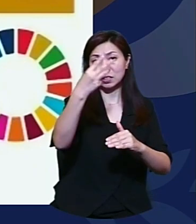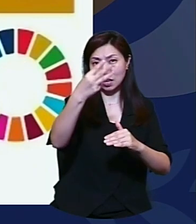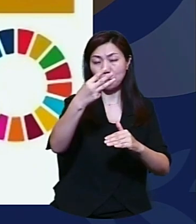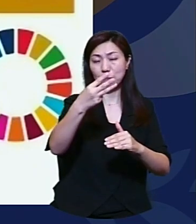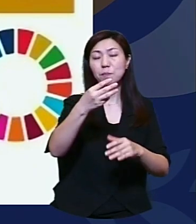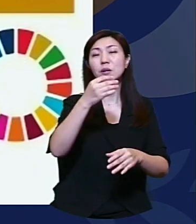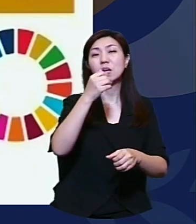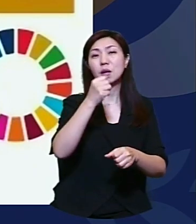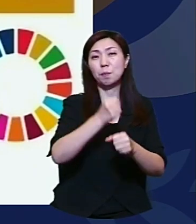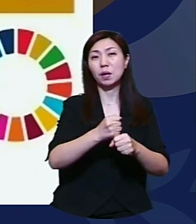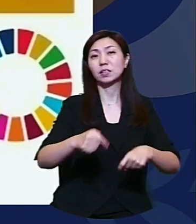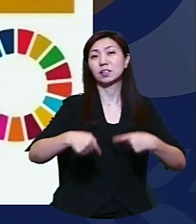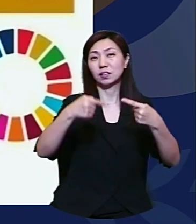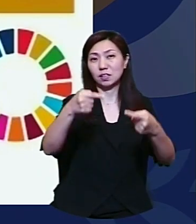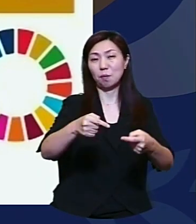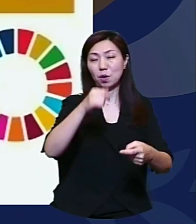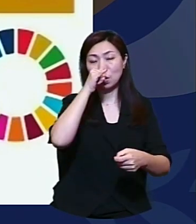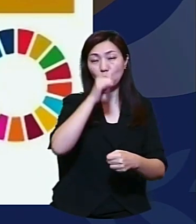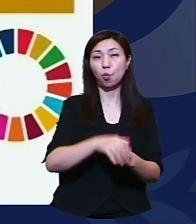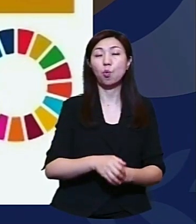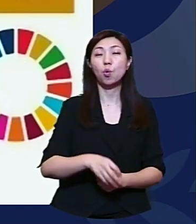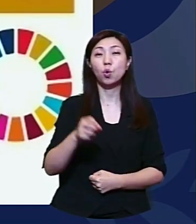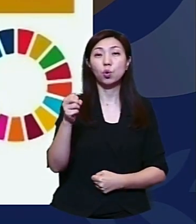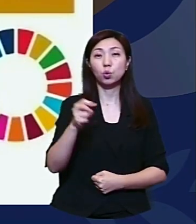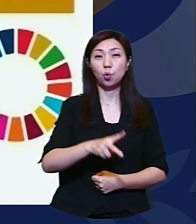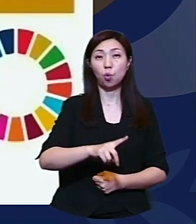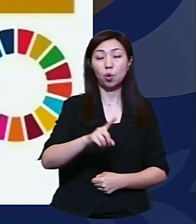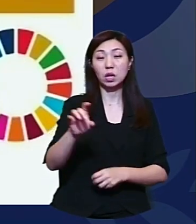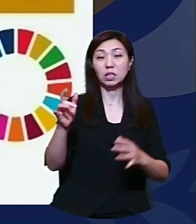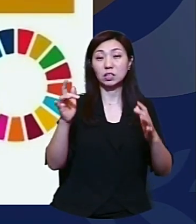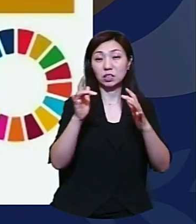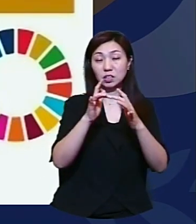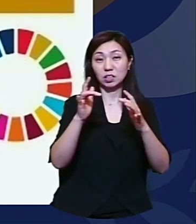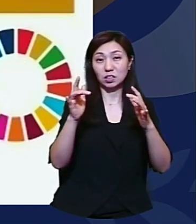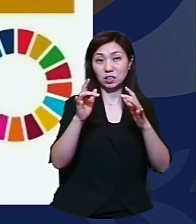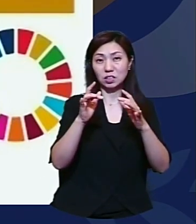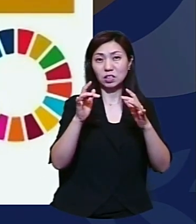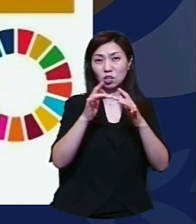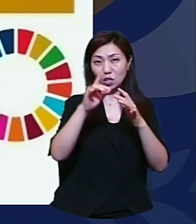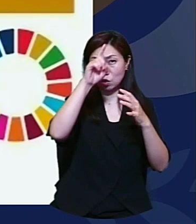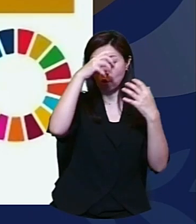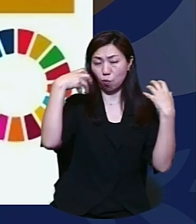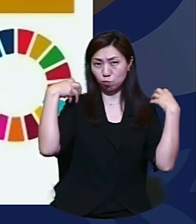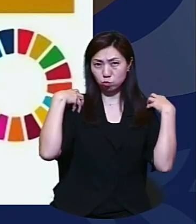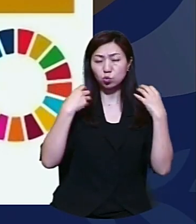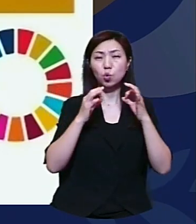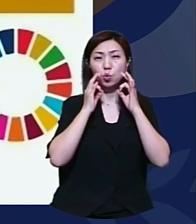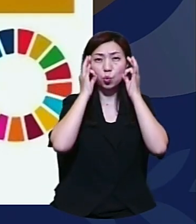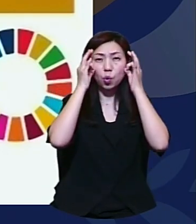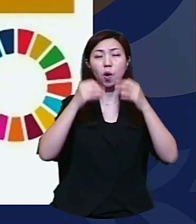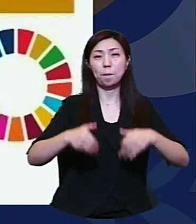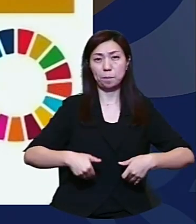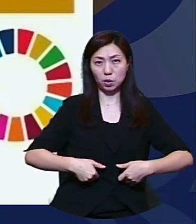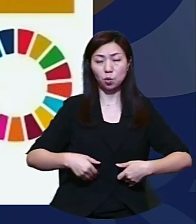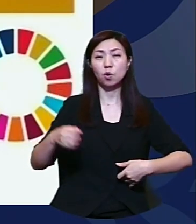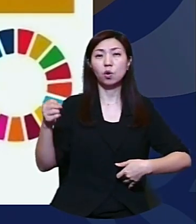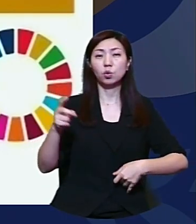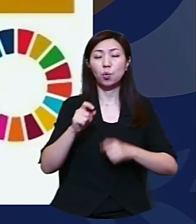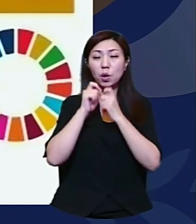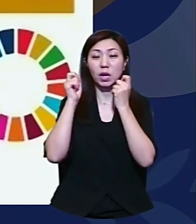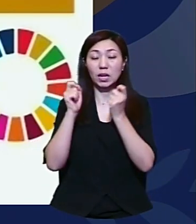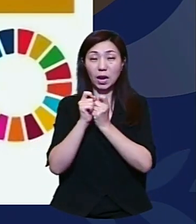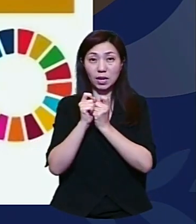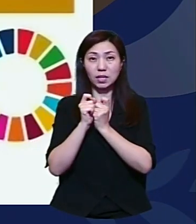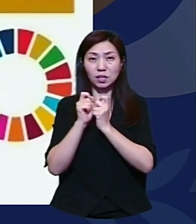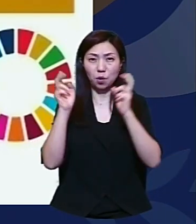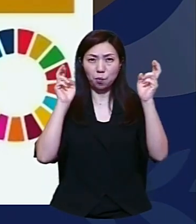policies that promote inclusion. I think that's critical. We need the private sector to also step up and play a more active role. We need